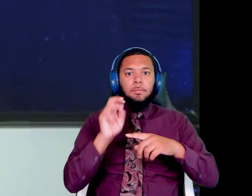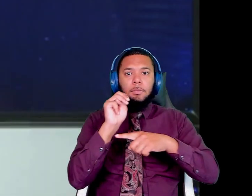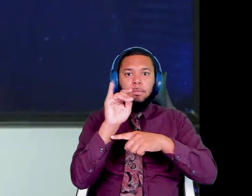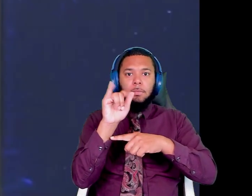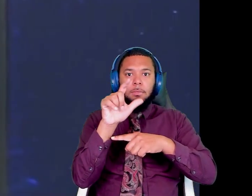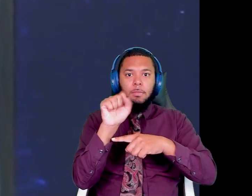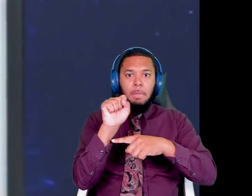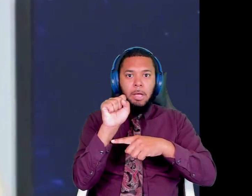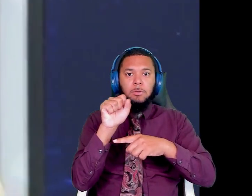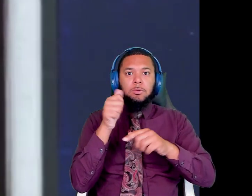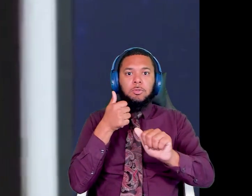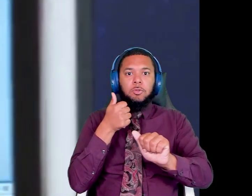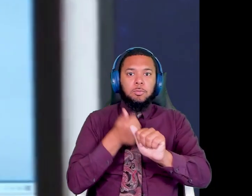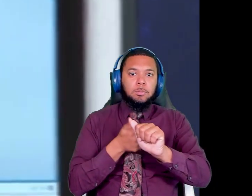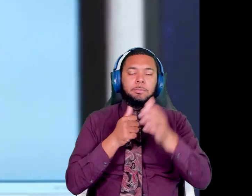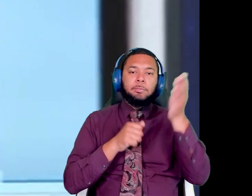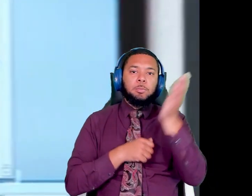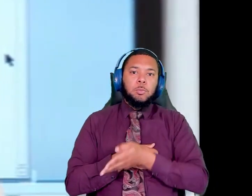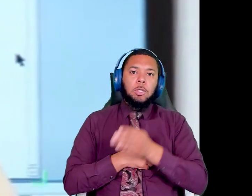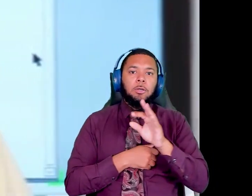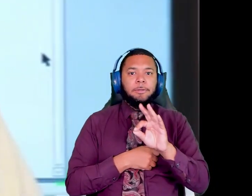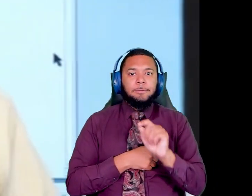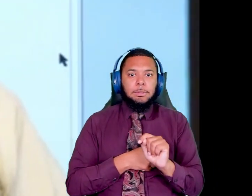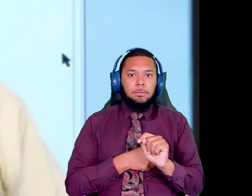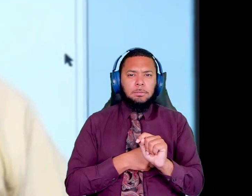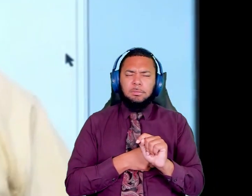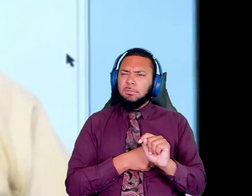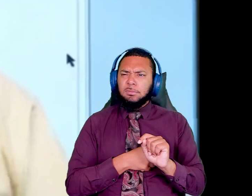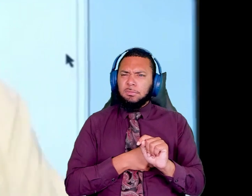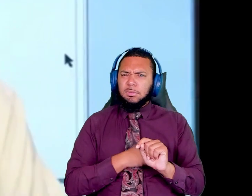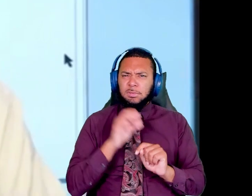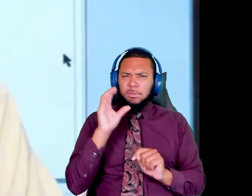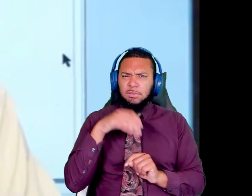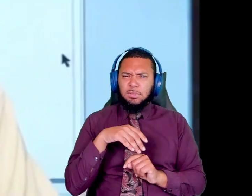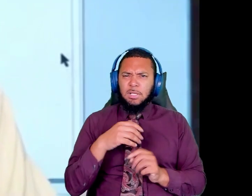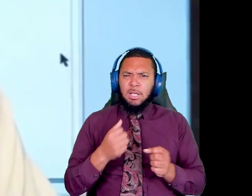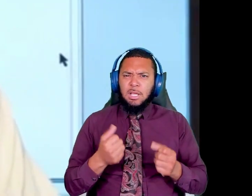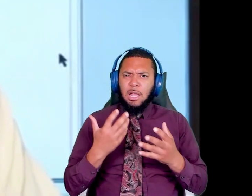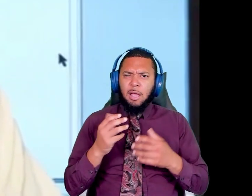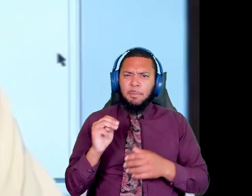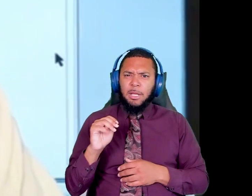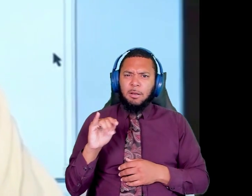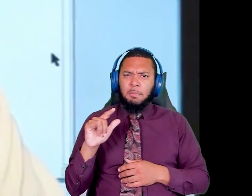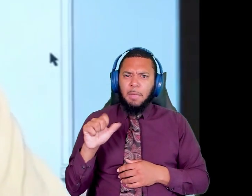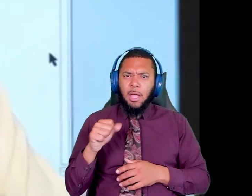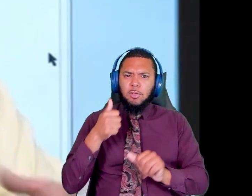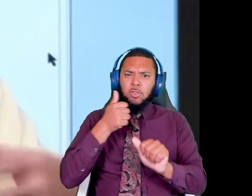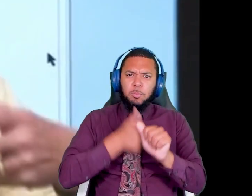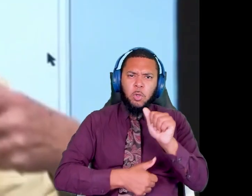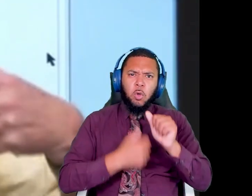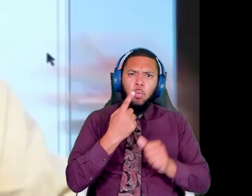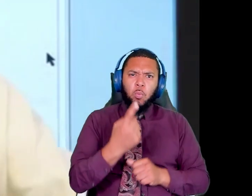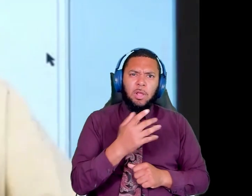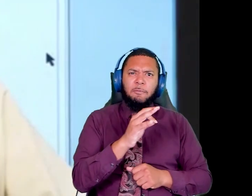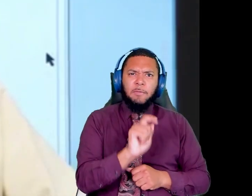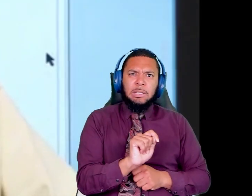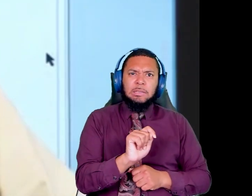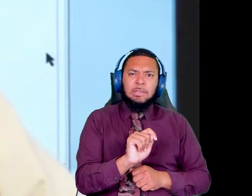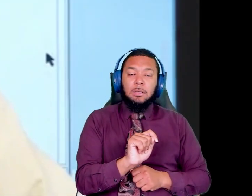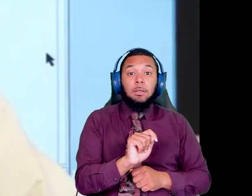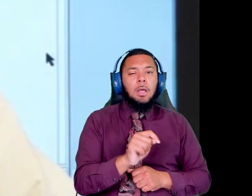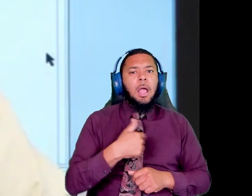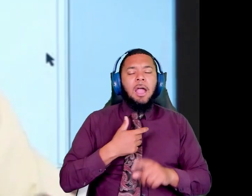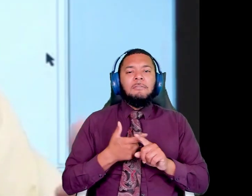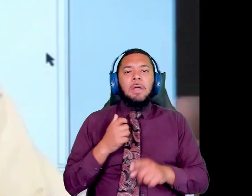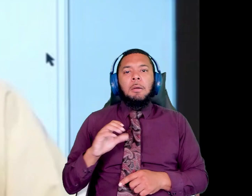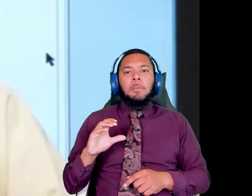per foot. Okay? Now that sounds strange, how many miles per 1 foot? But I'm from